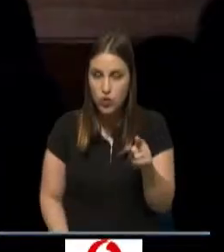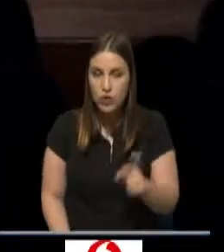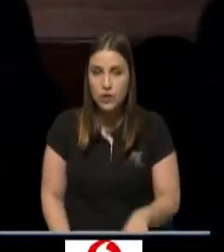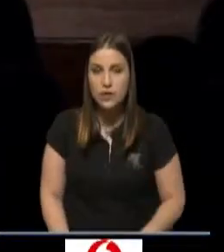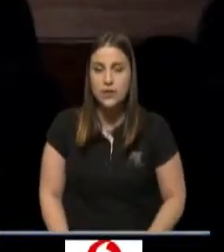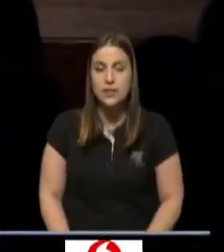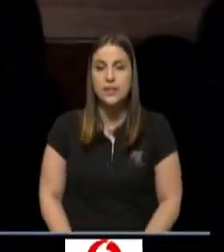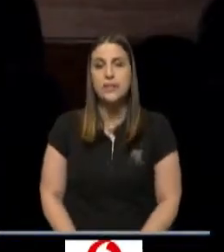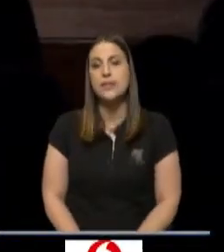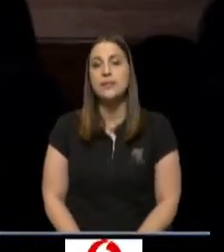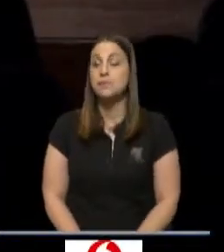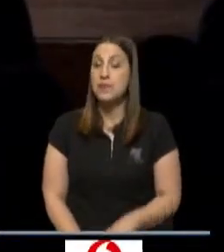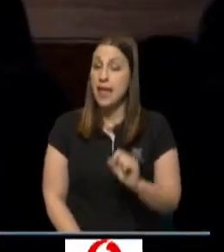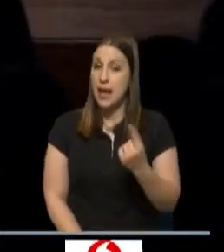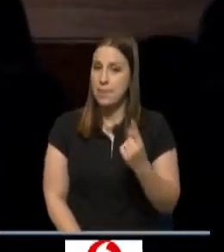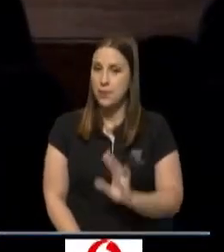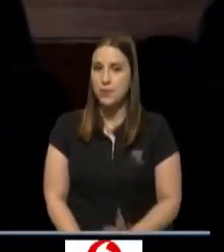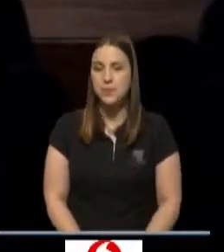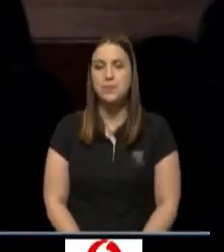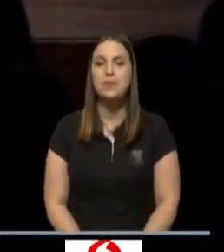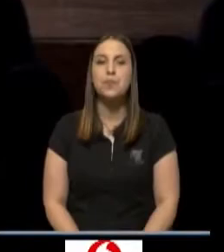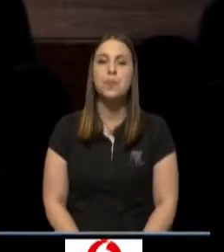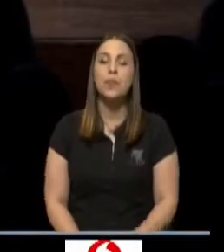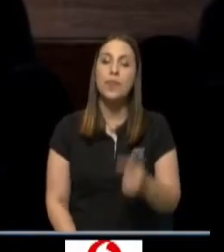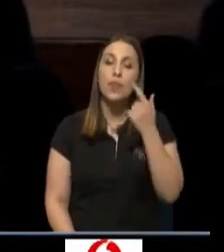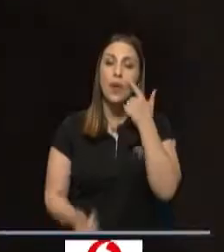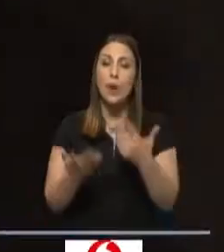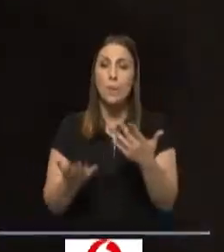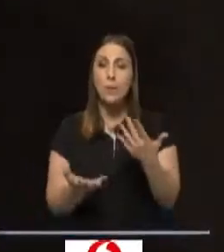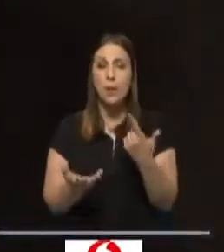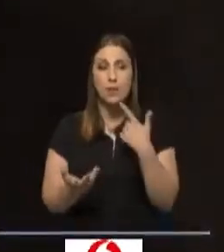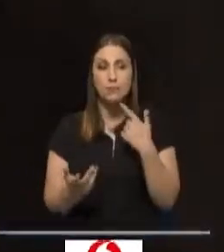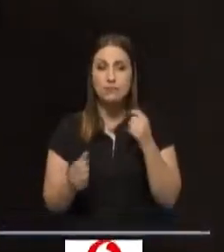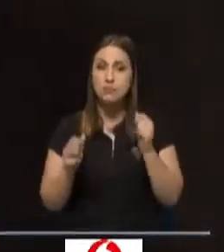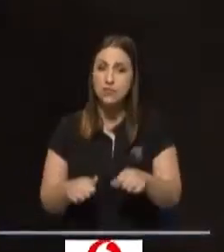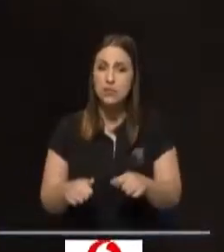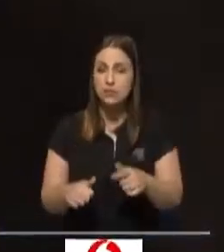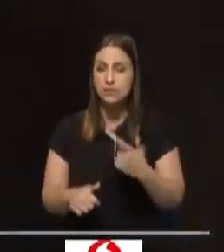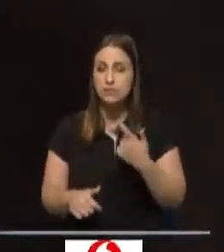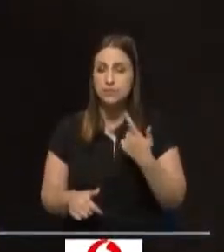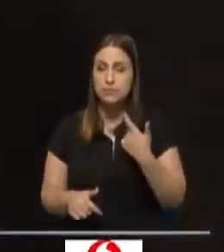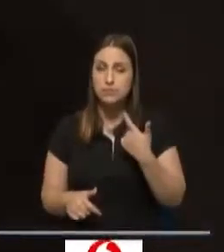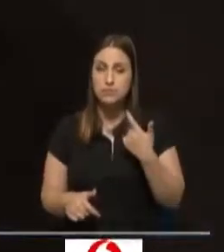So have you managed to retain talent very quickly? Yes.